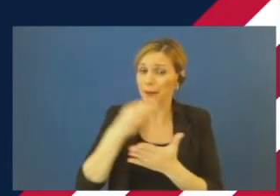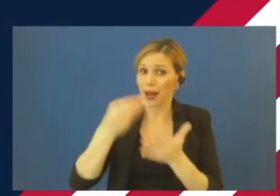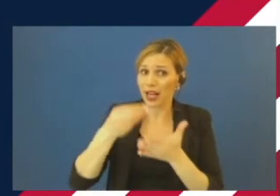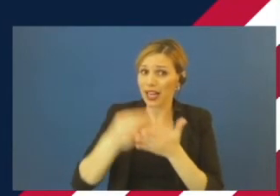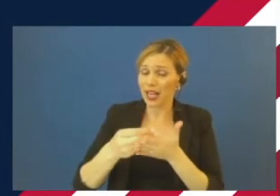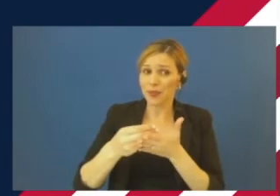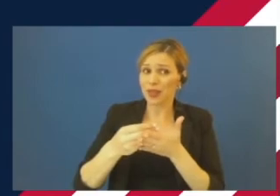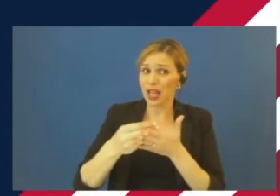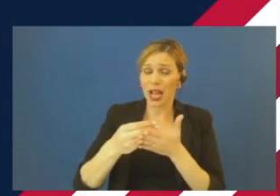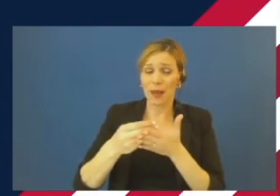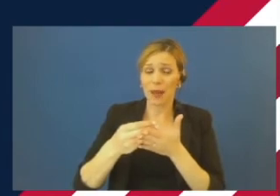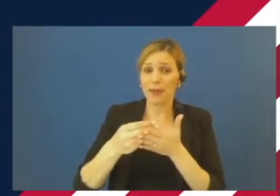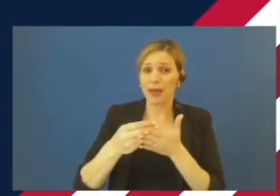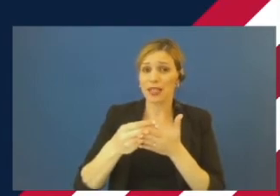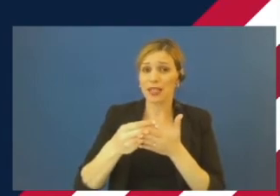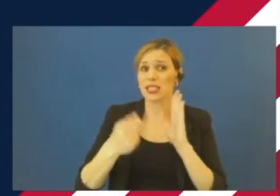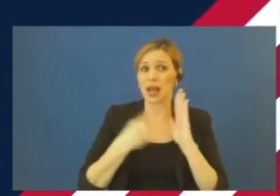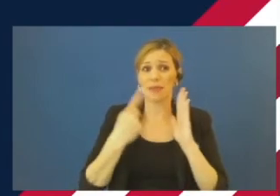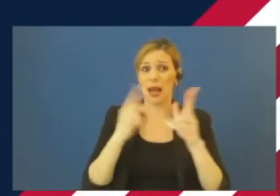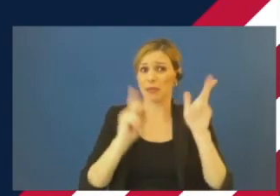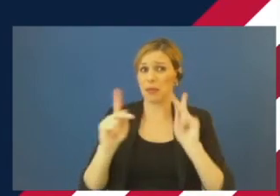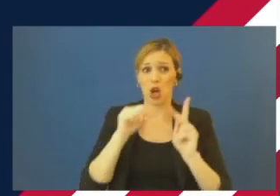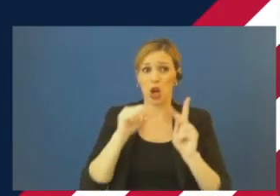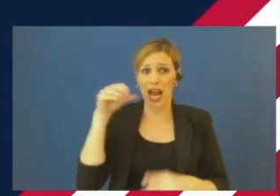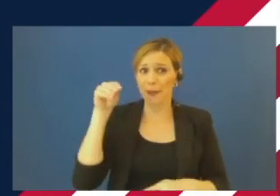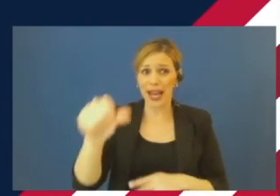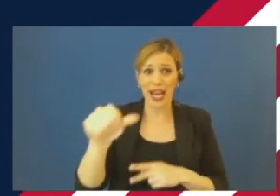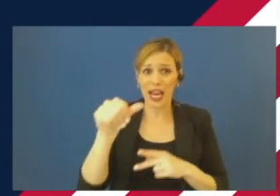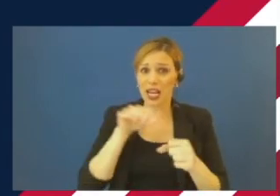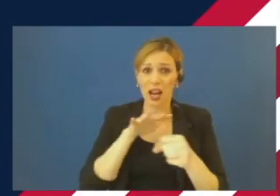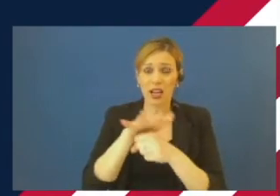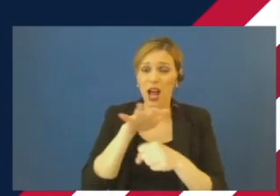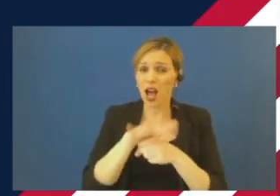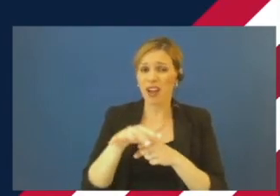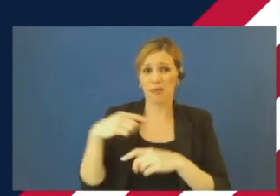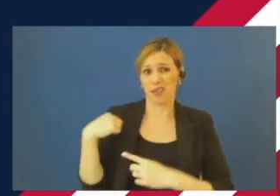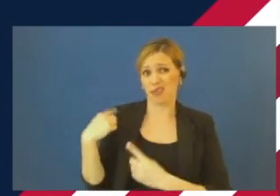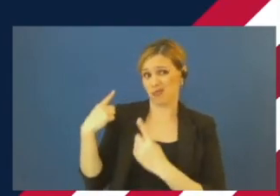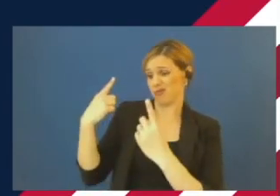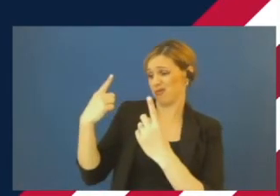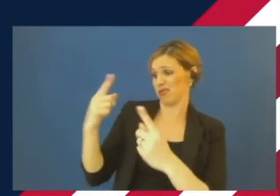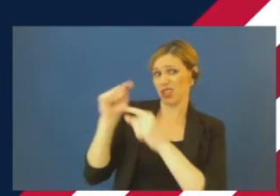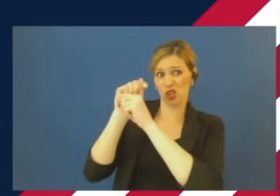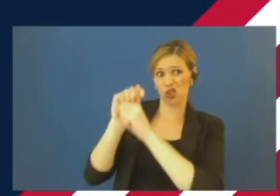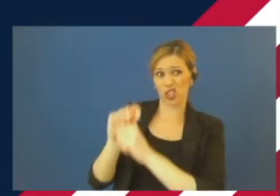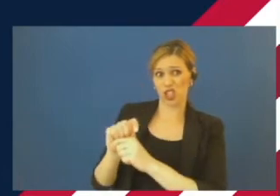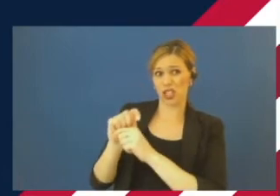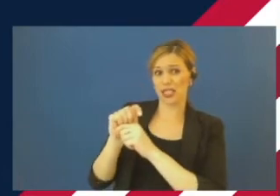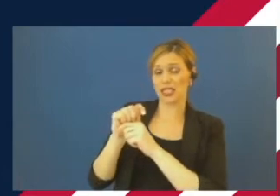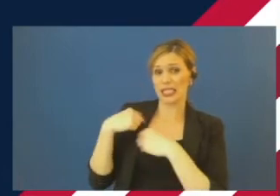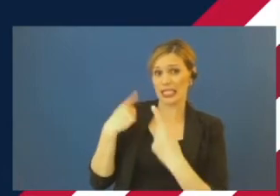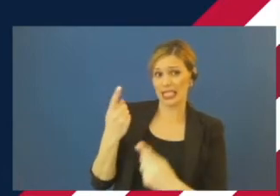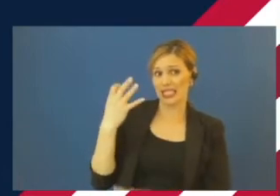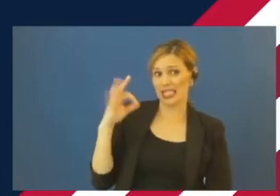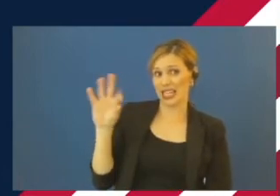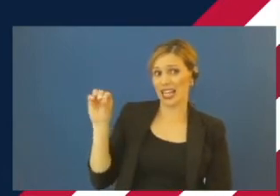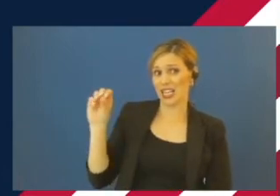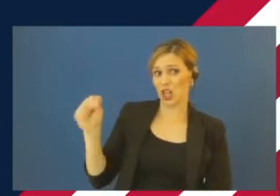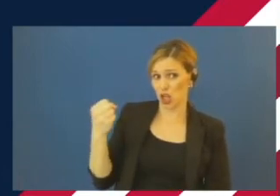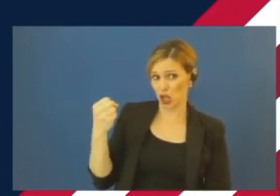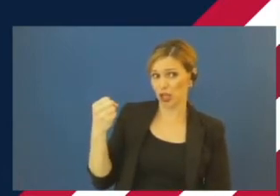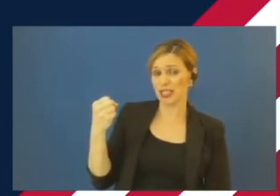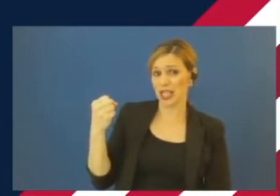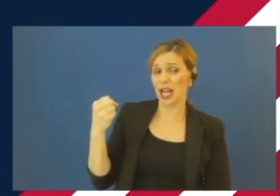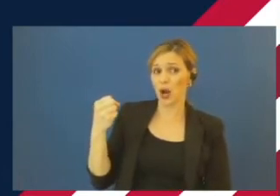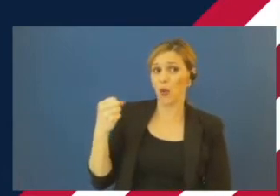doesn't occur. And it's been the tradition of this country since the 1930s. And it has ensured a pathway, and it has